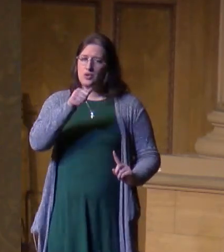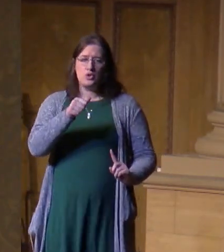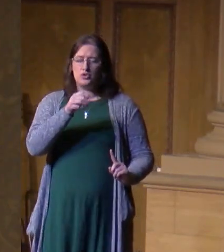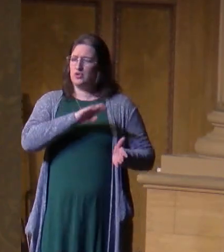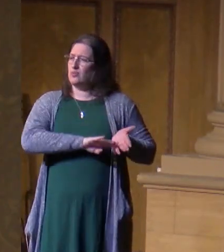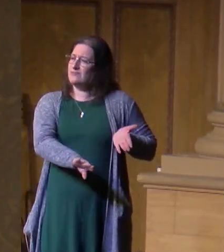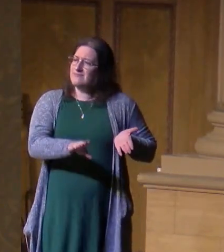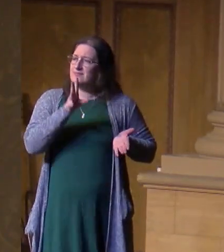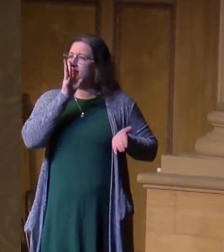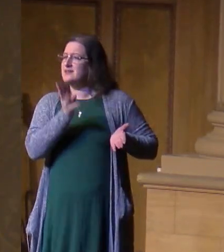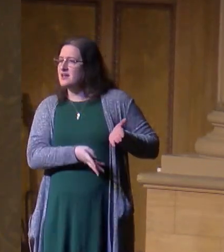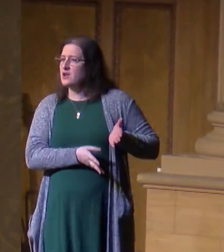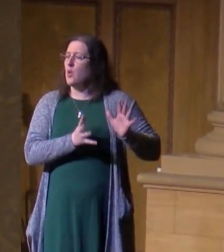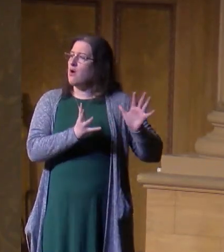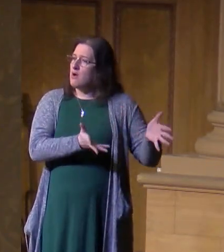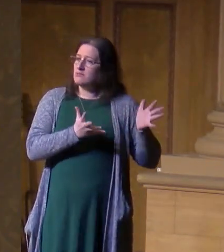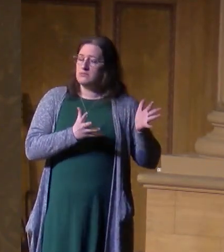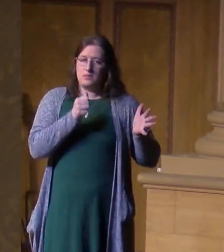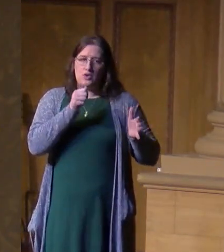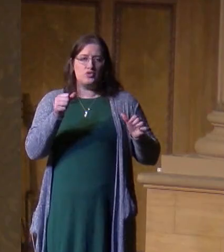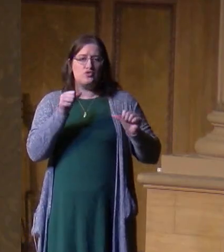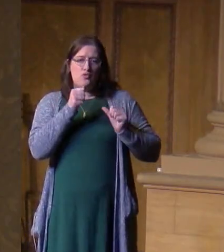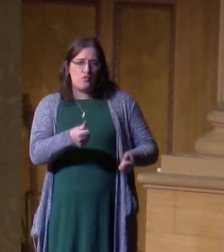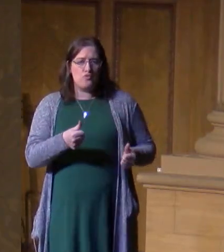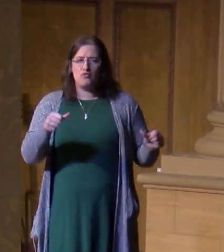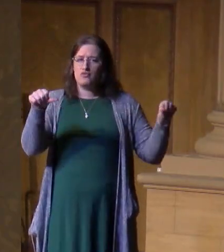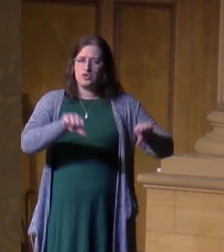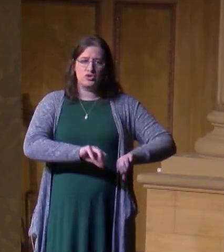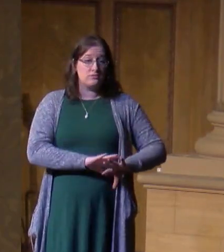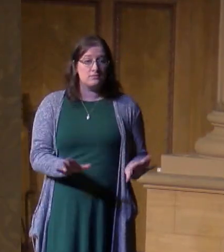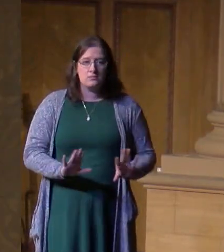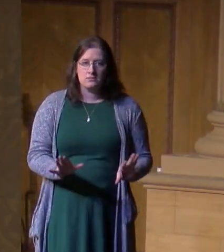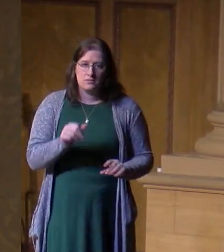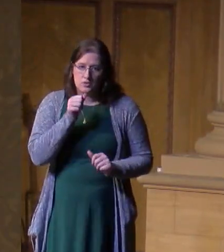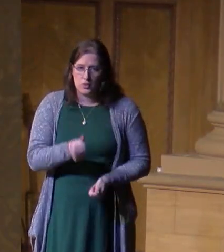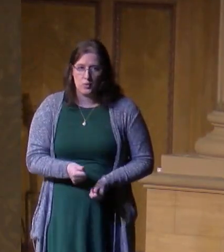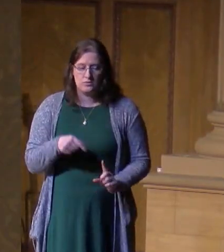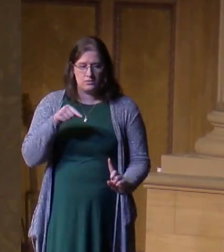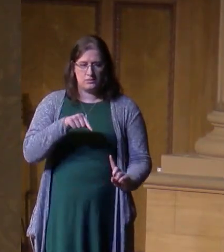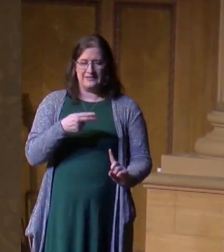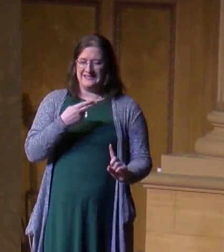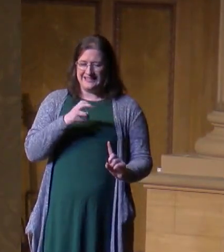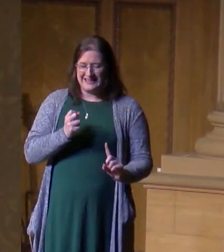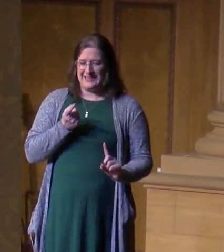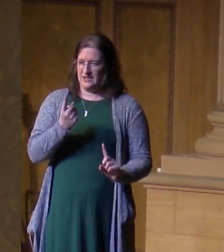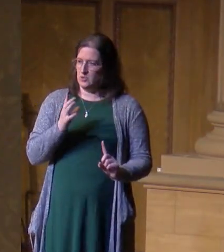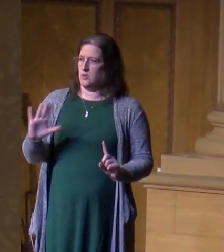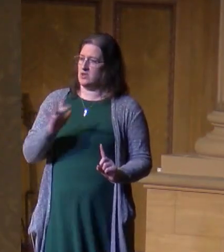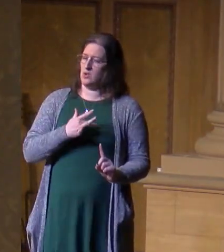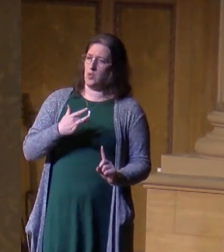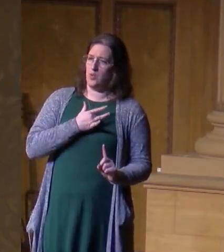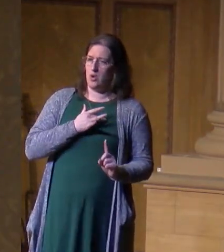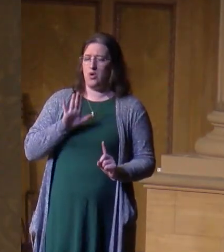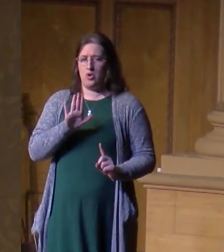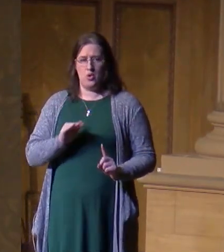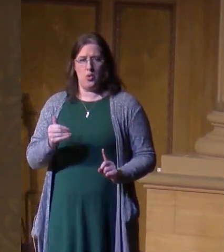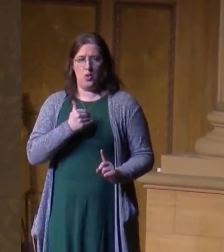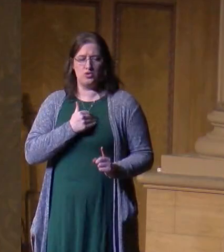him. Don't ignore him. Don't reject him. He is the one whom your heart and soul has been longing for.